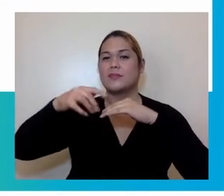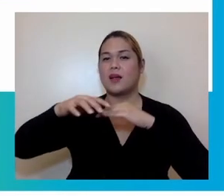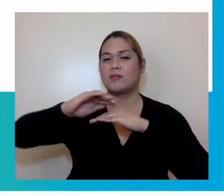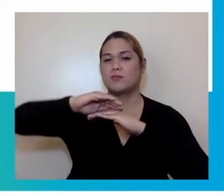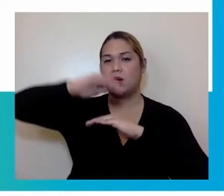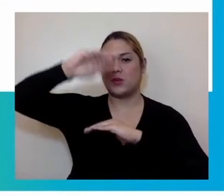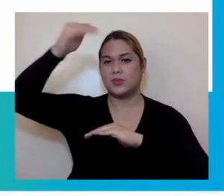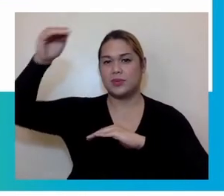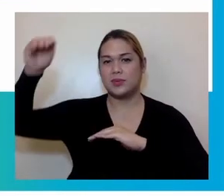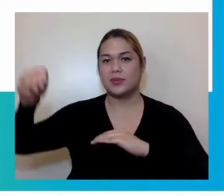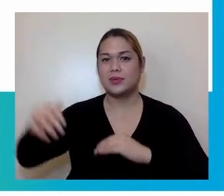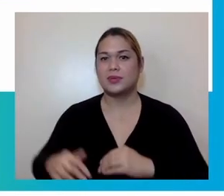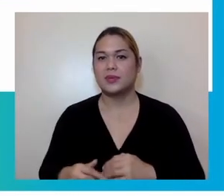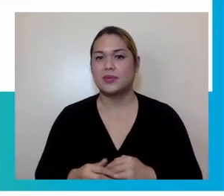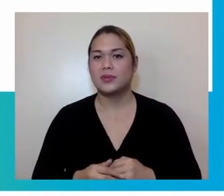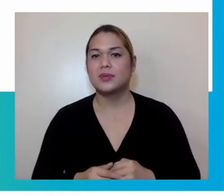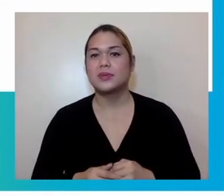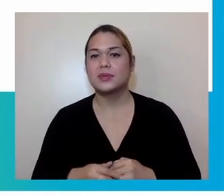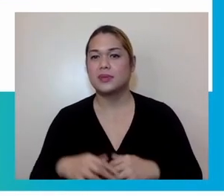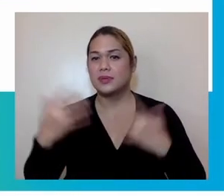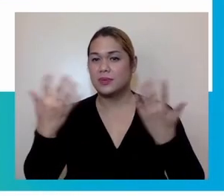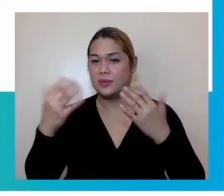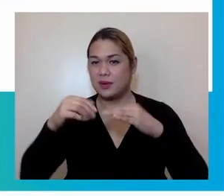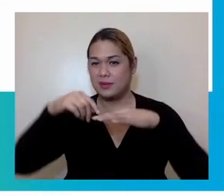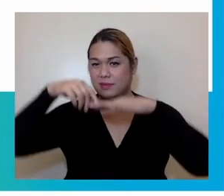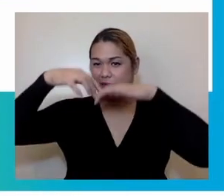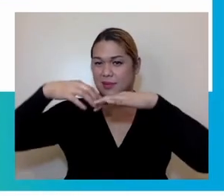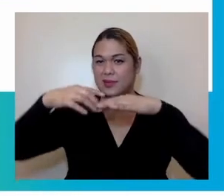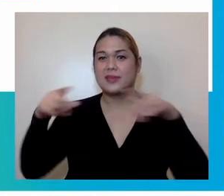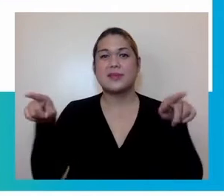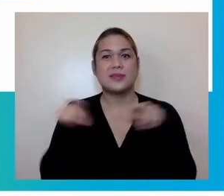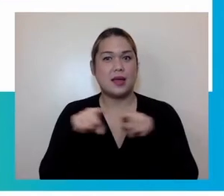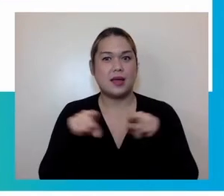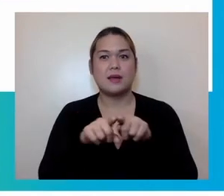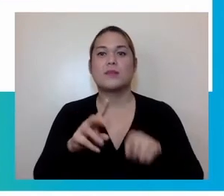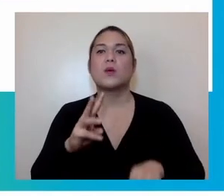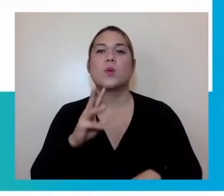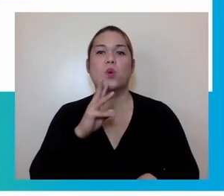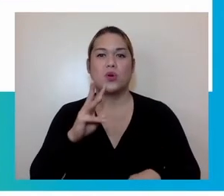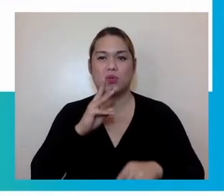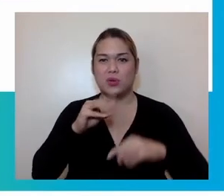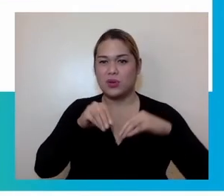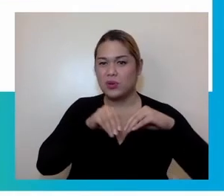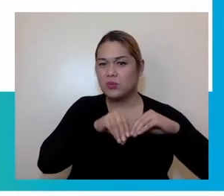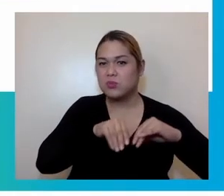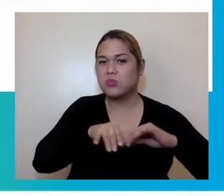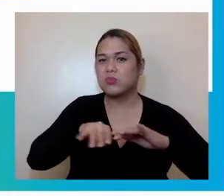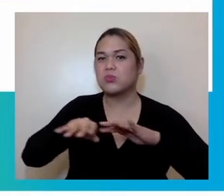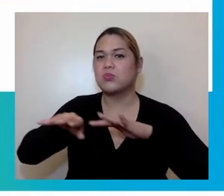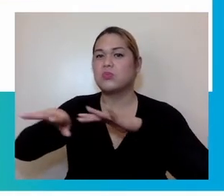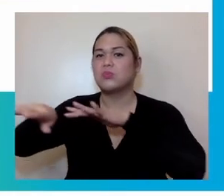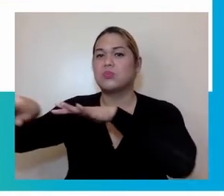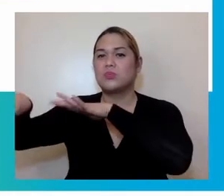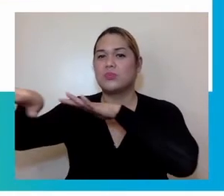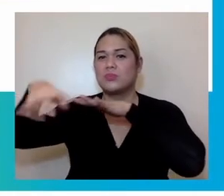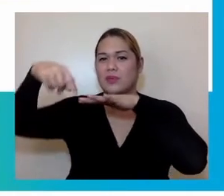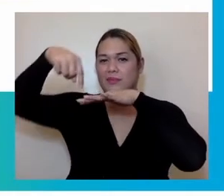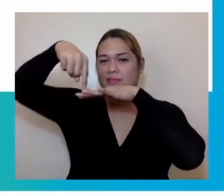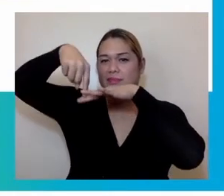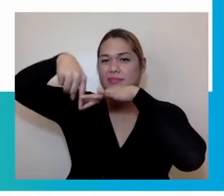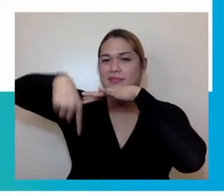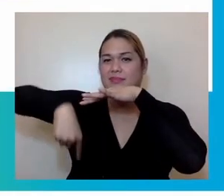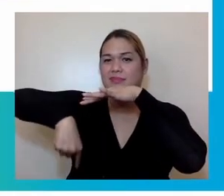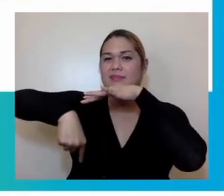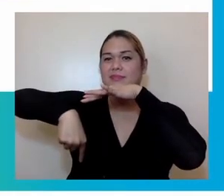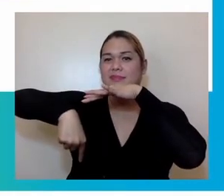is the source of waters for millions of people. Pollution from geothermal fluids, excessive